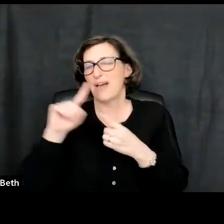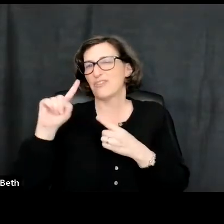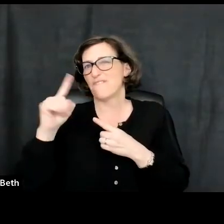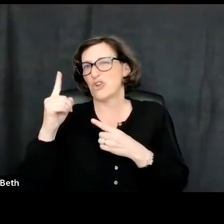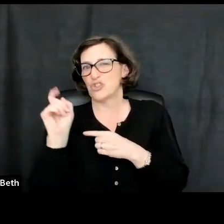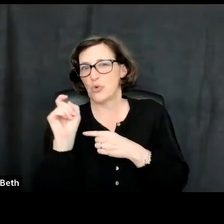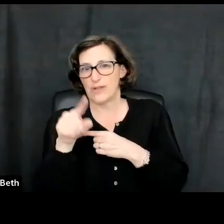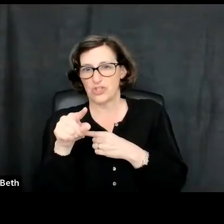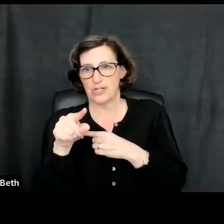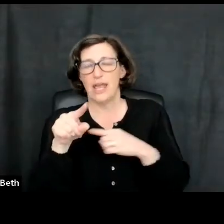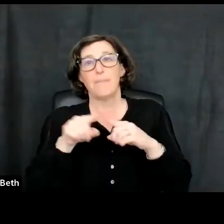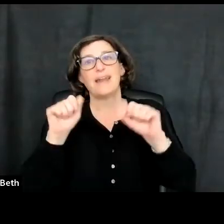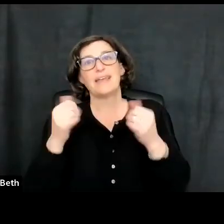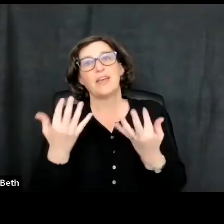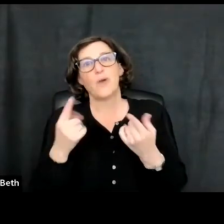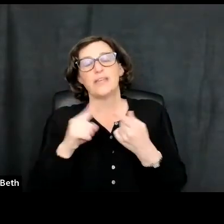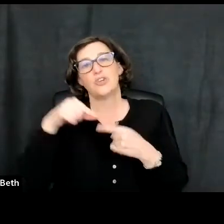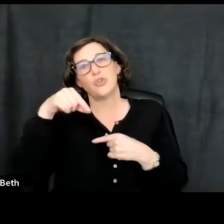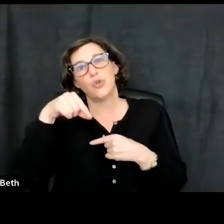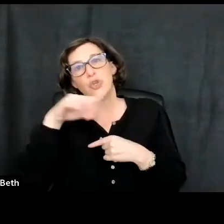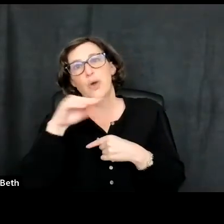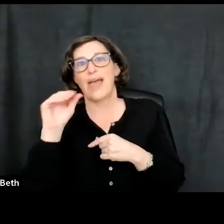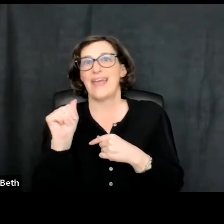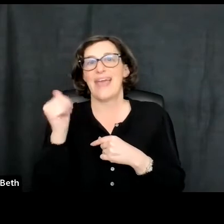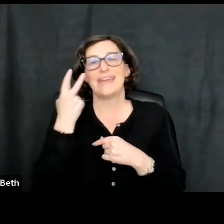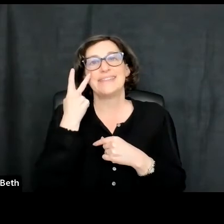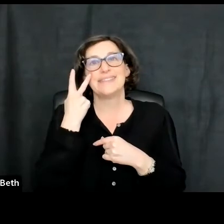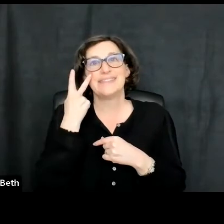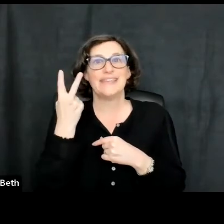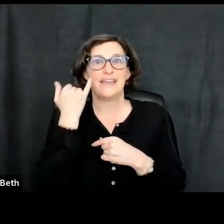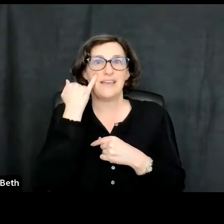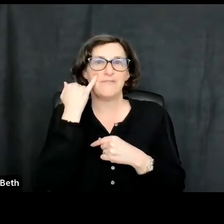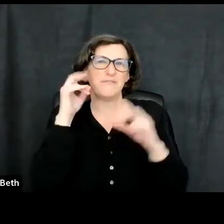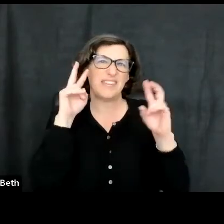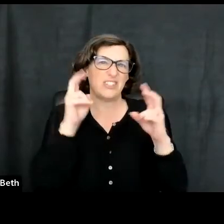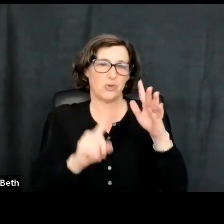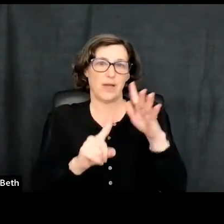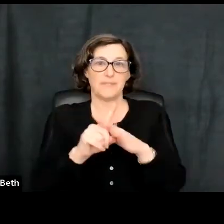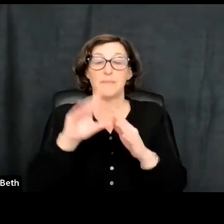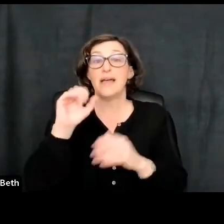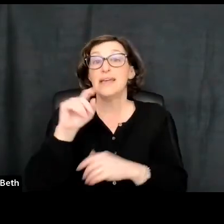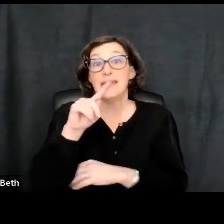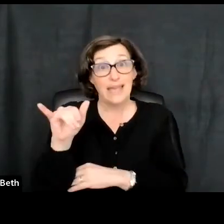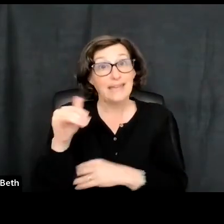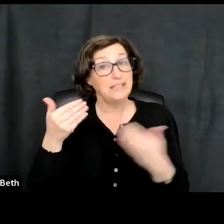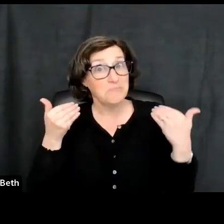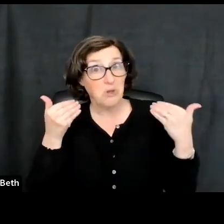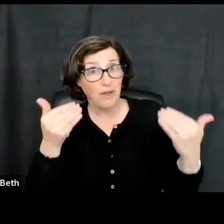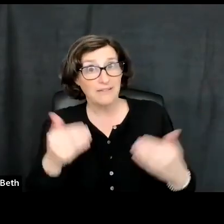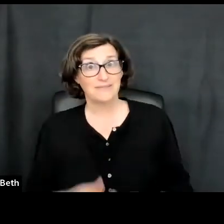maybe until the Q&A and see if it comes up. Oh, okay. All right. Sure. Okay. Caty, did you want to jump